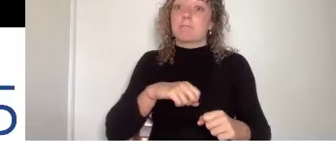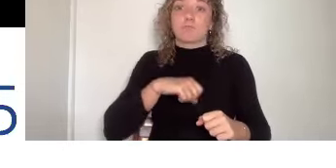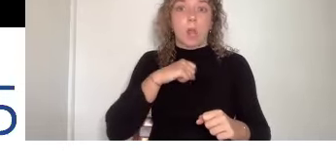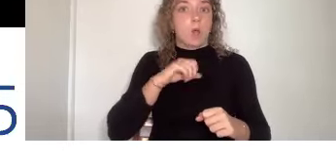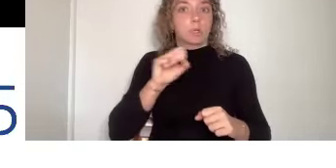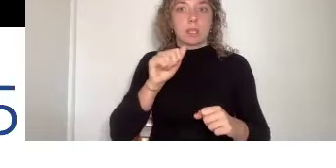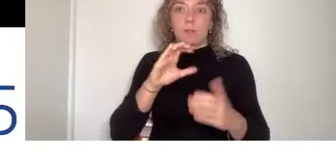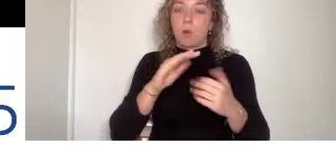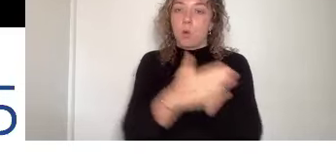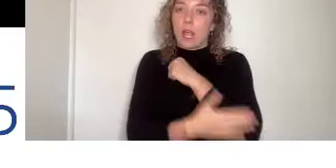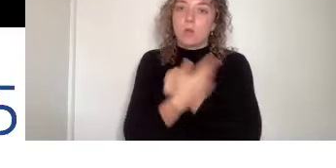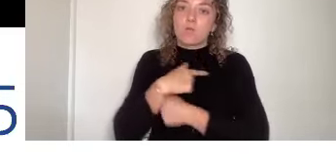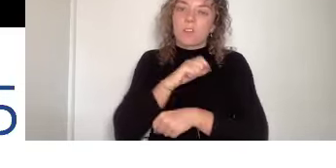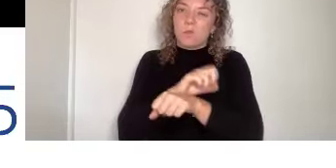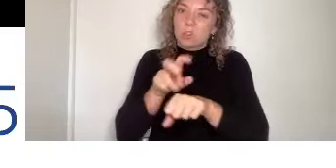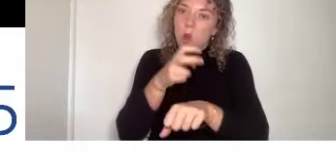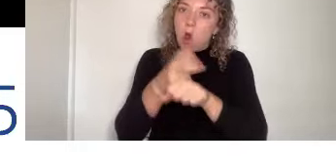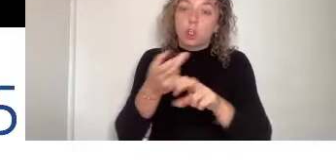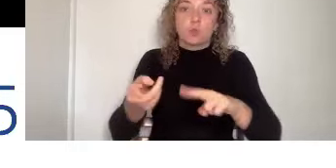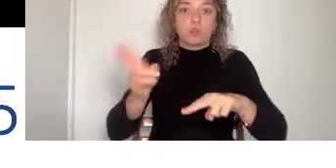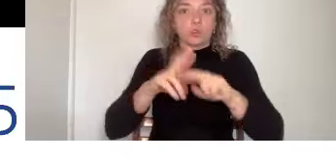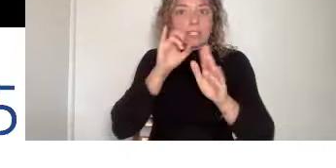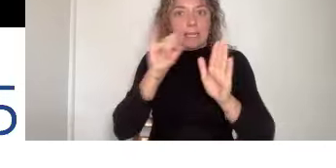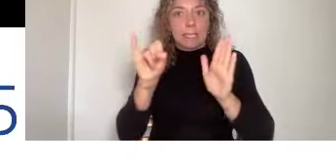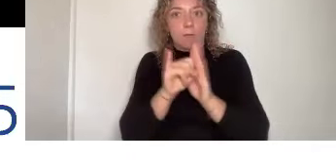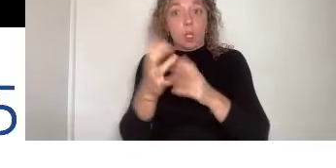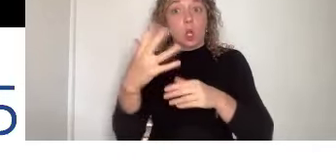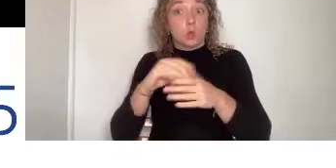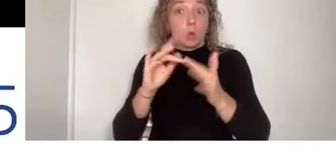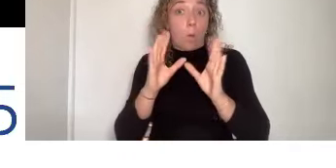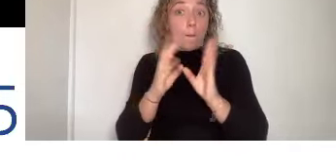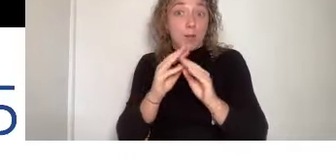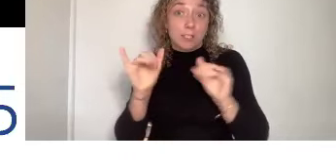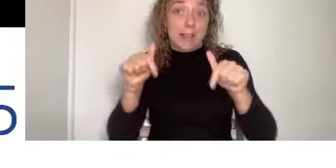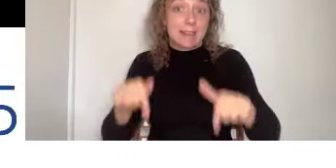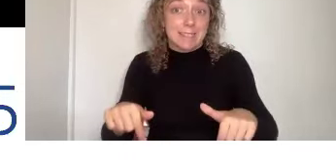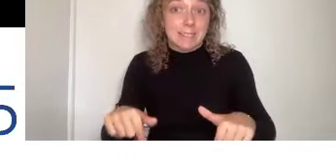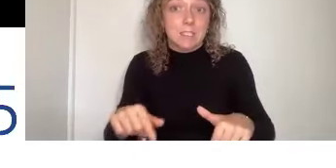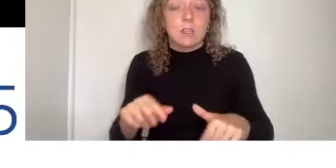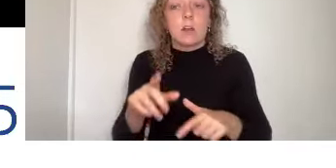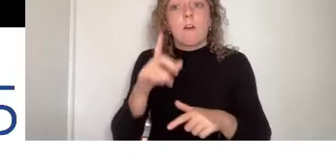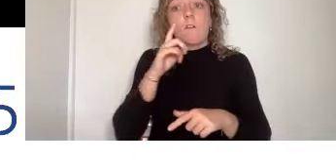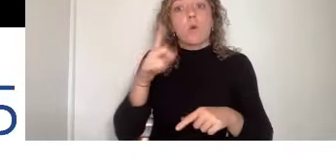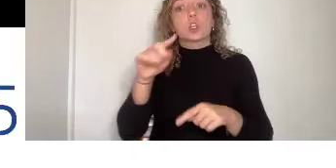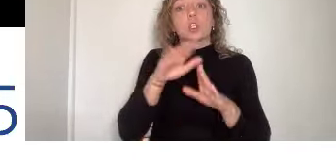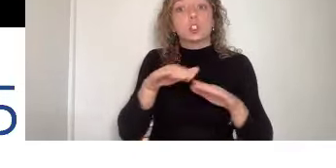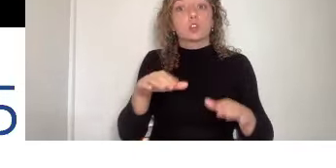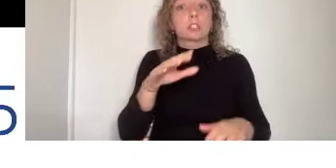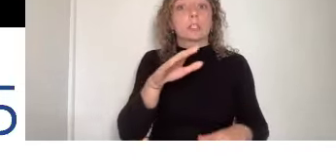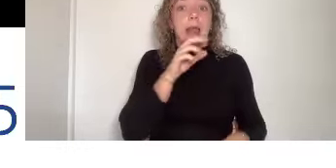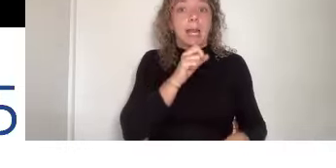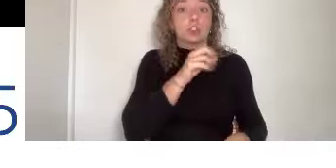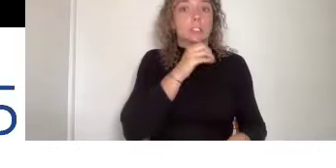worked very, very hard to increase identification, including webinars like these, of children ages 0 to